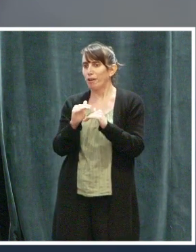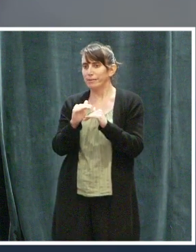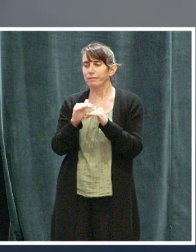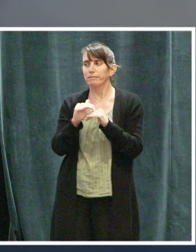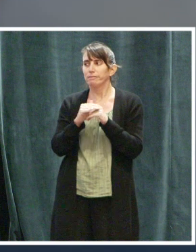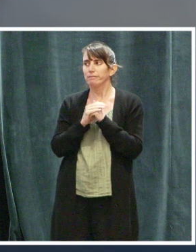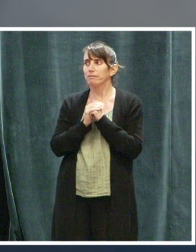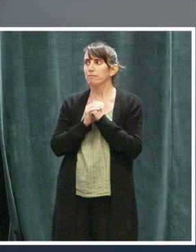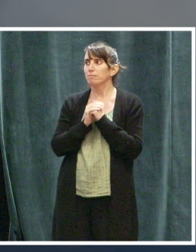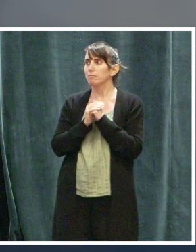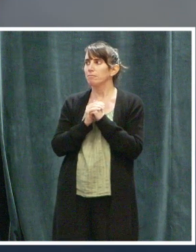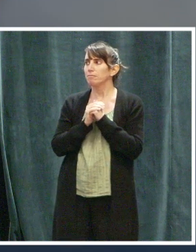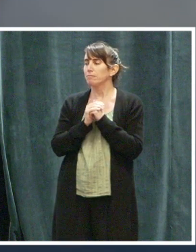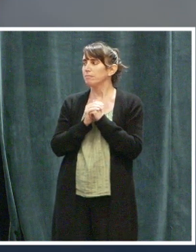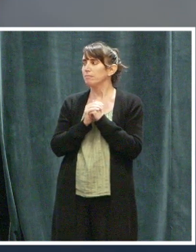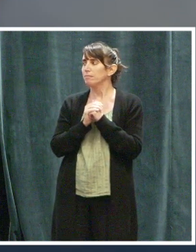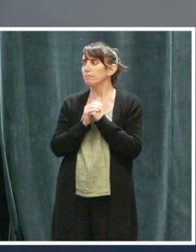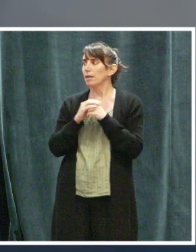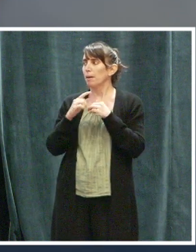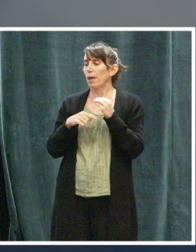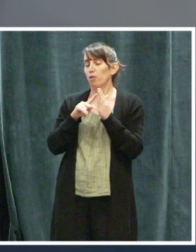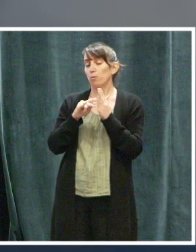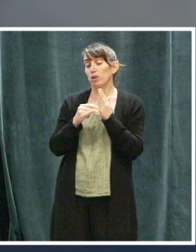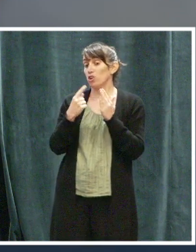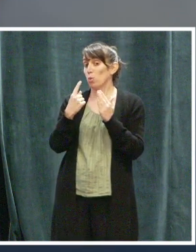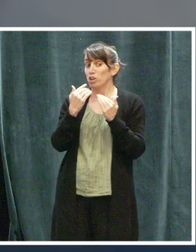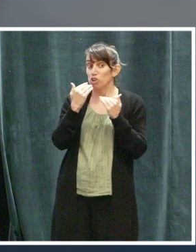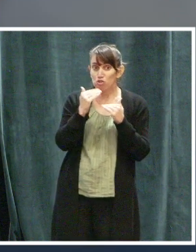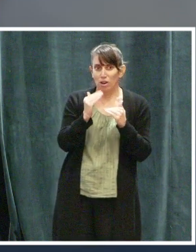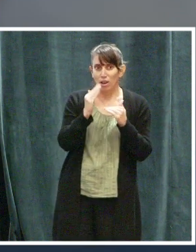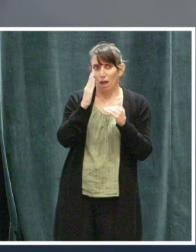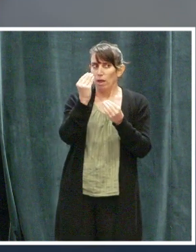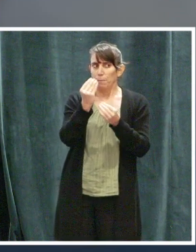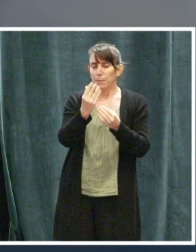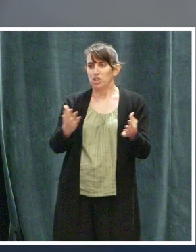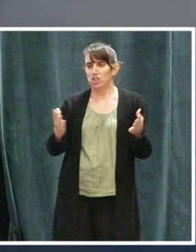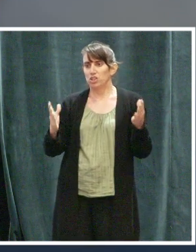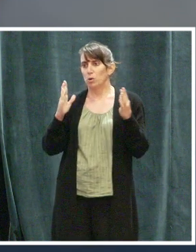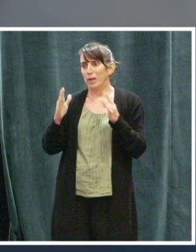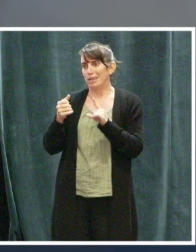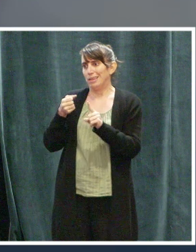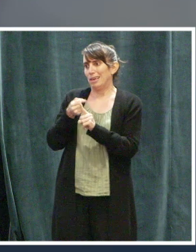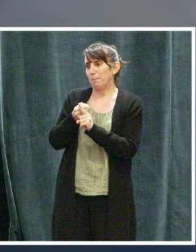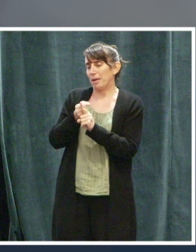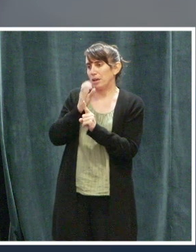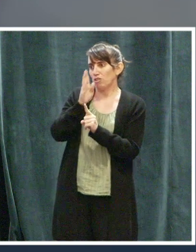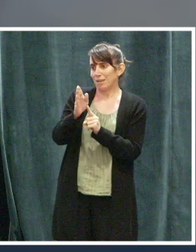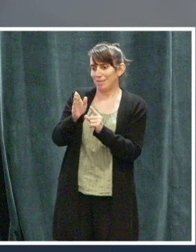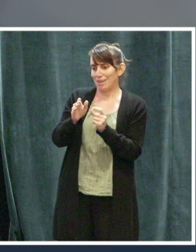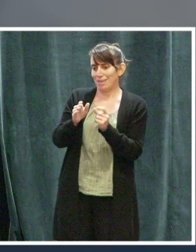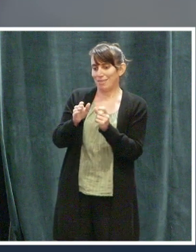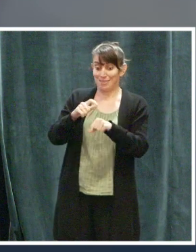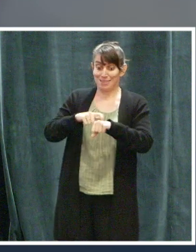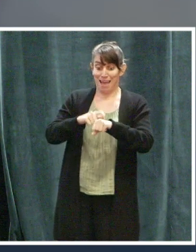limitations on the project. One that I will mention, because it does impact directly the duration of the